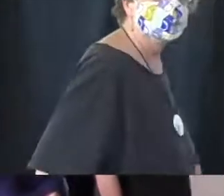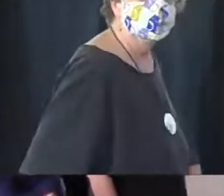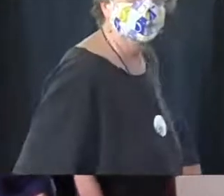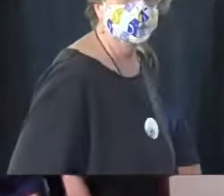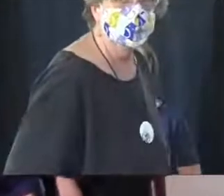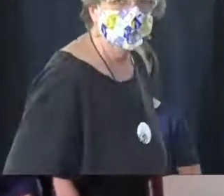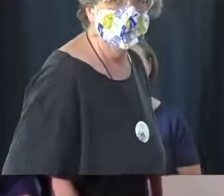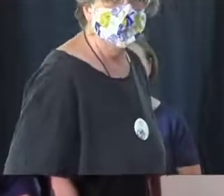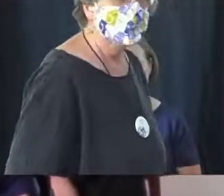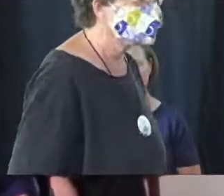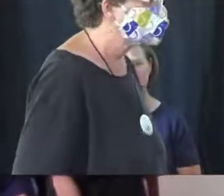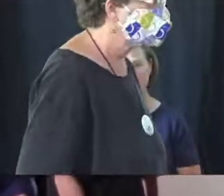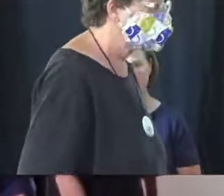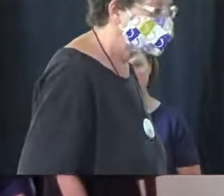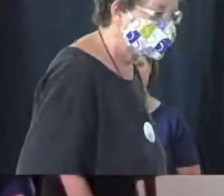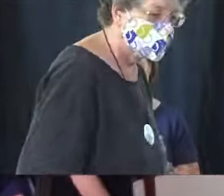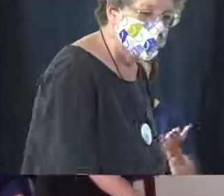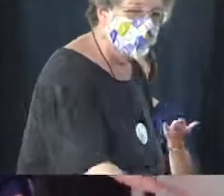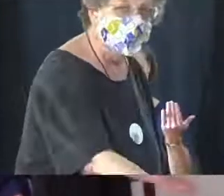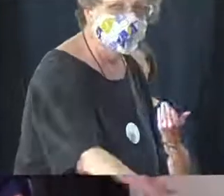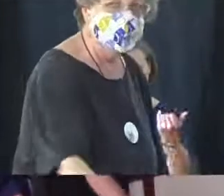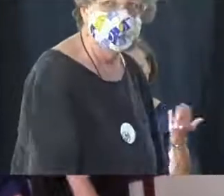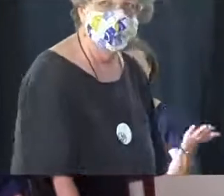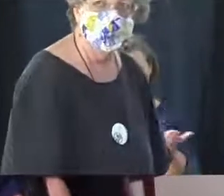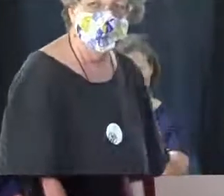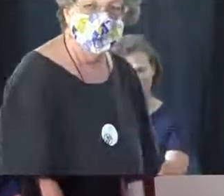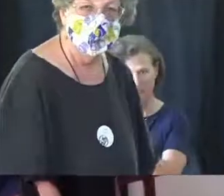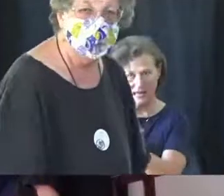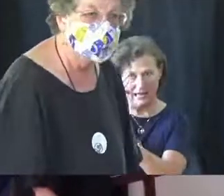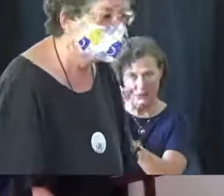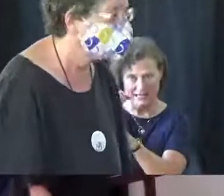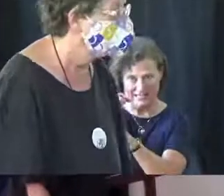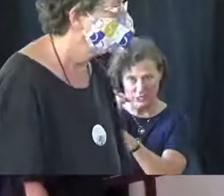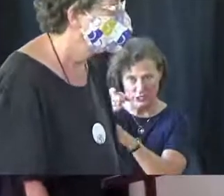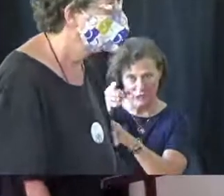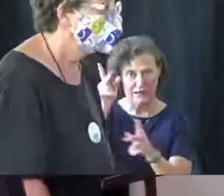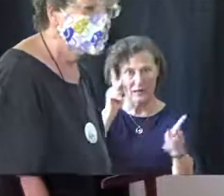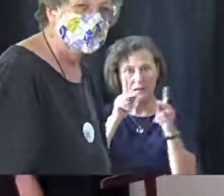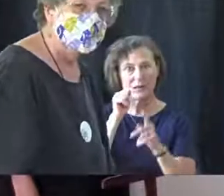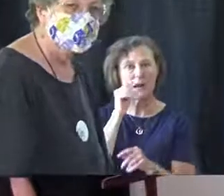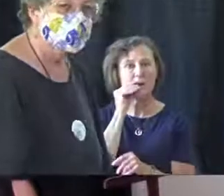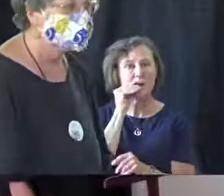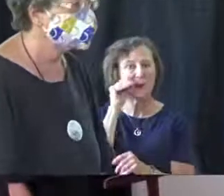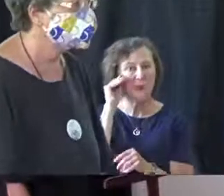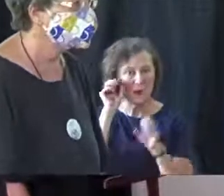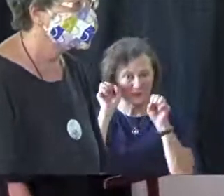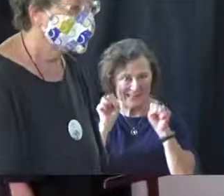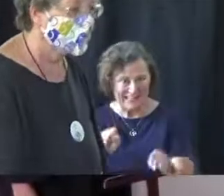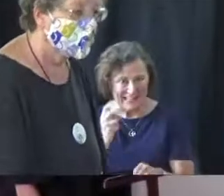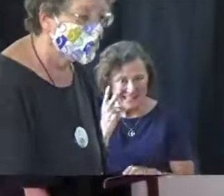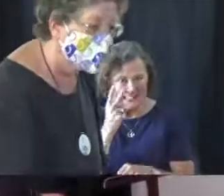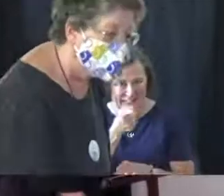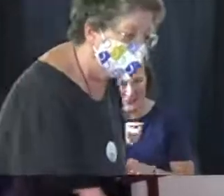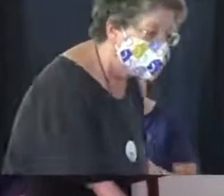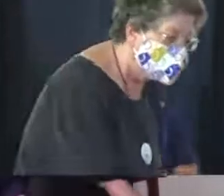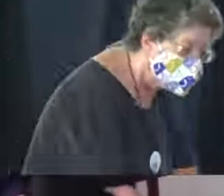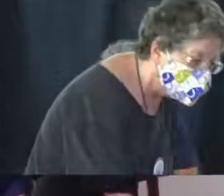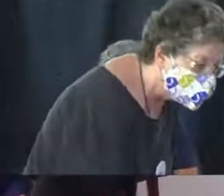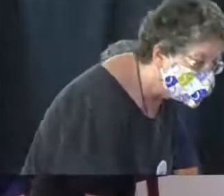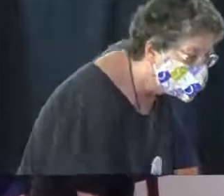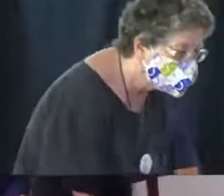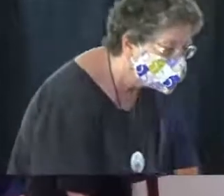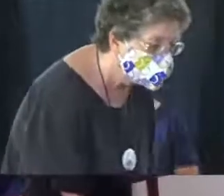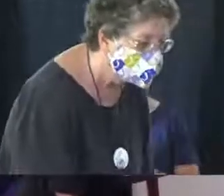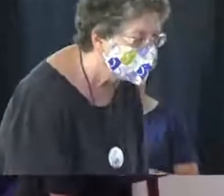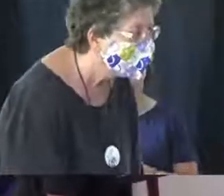Now have you guys gather right here because we have a camera so the people that are at home can still see you, okay? Hi